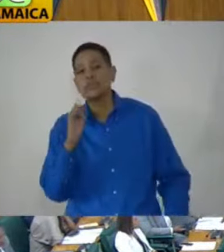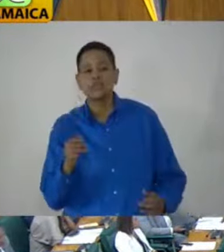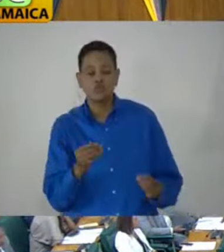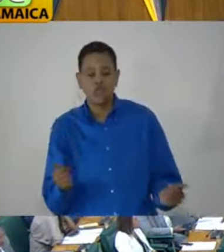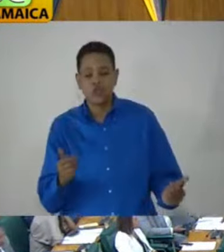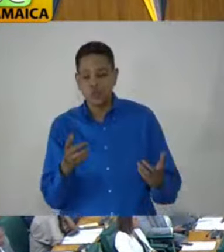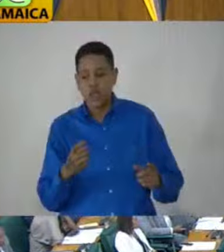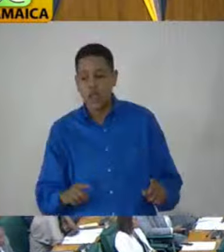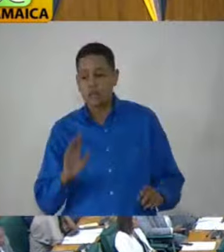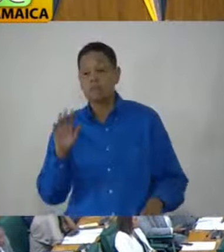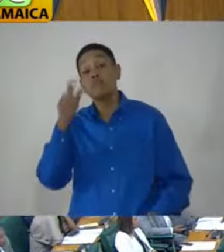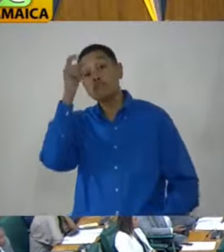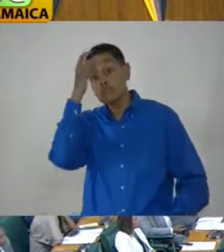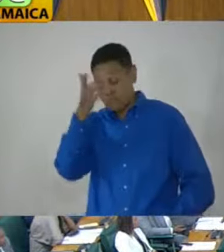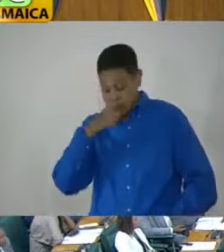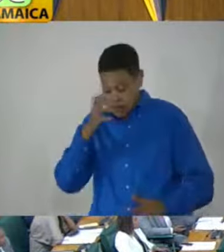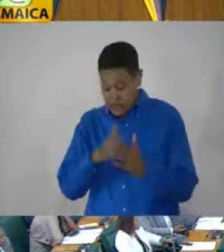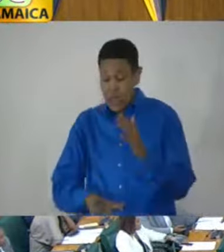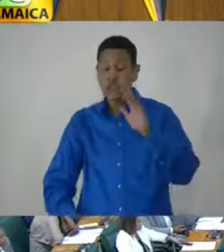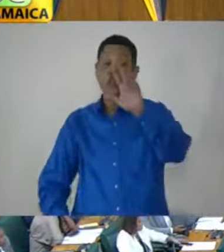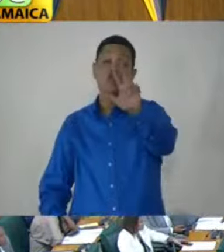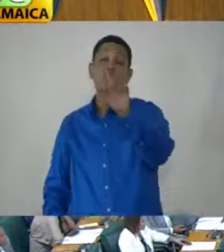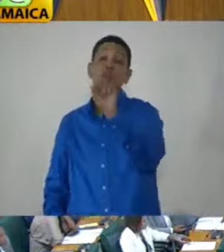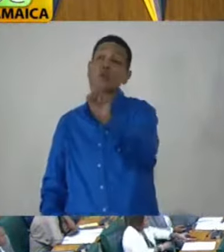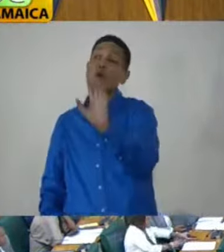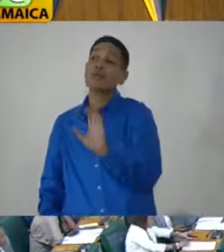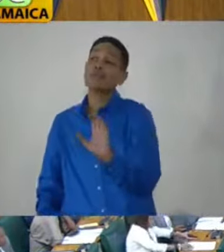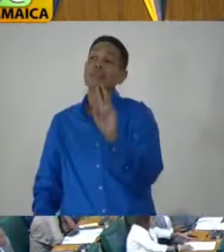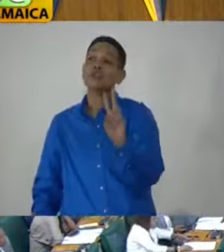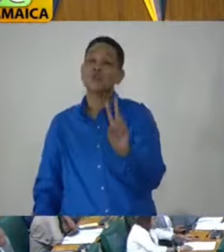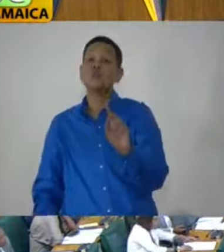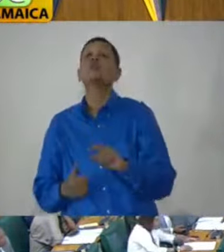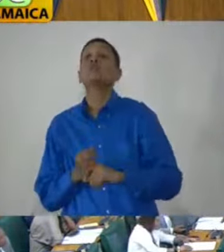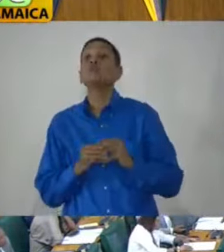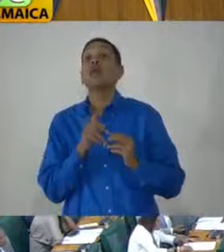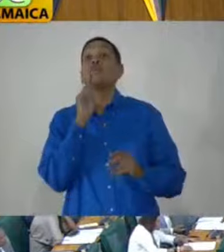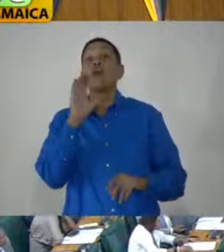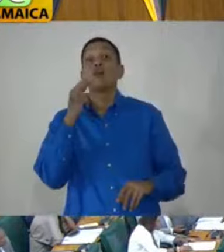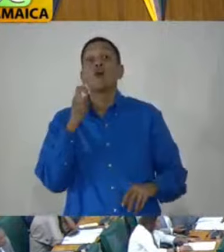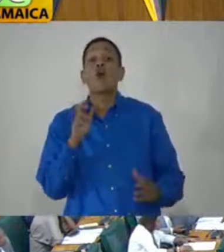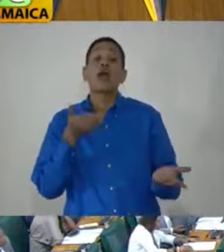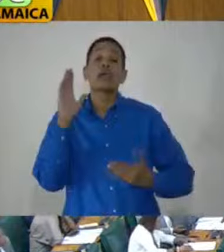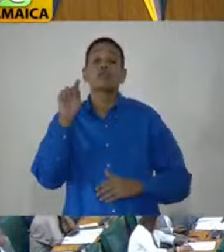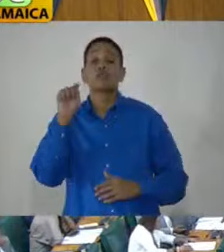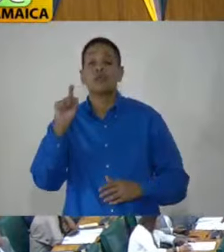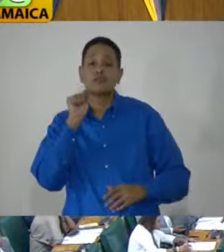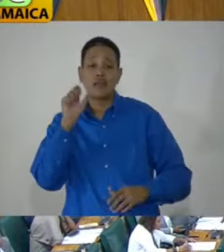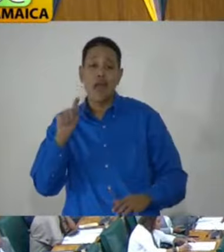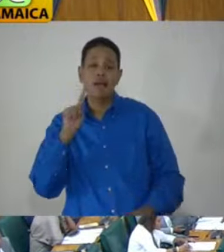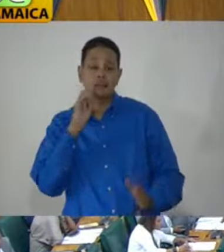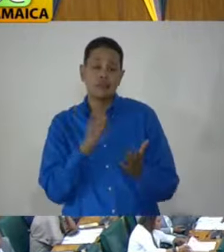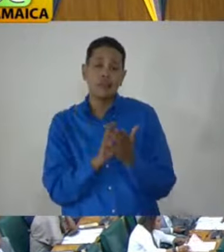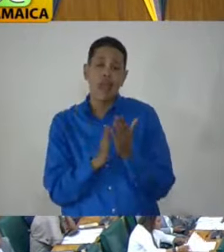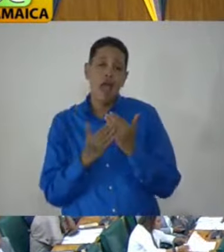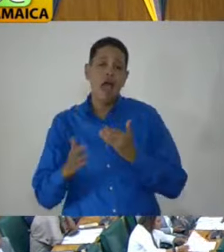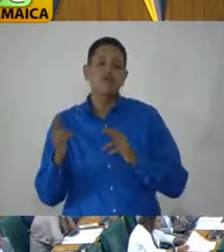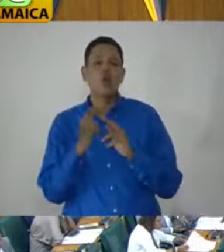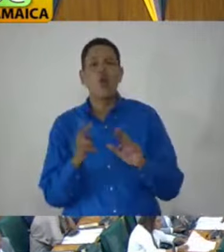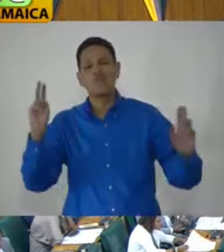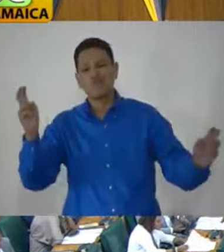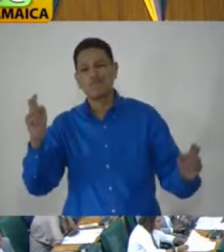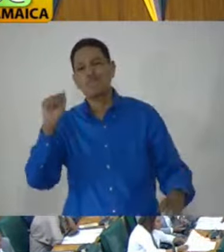resolution. Whereas Section 31C2 of the Conch Export Levy Act, hereinafter referred to